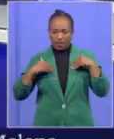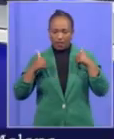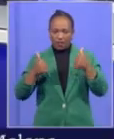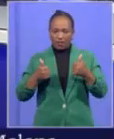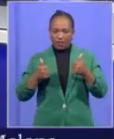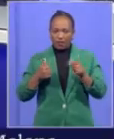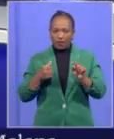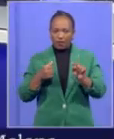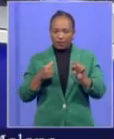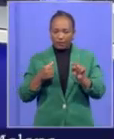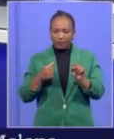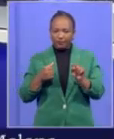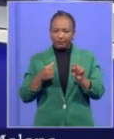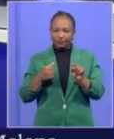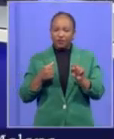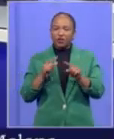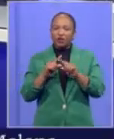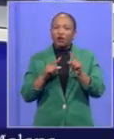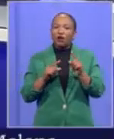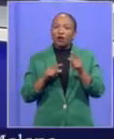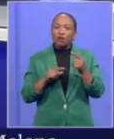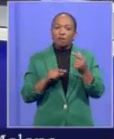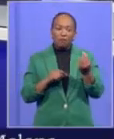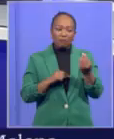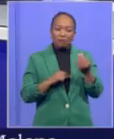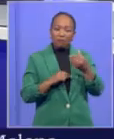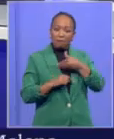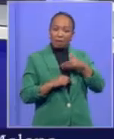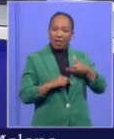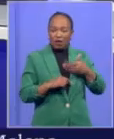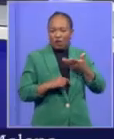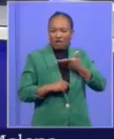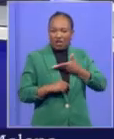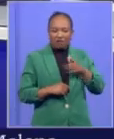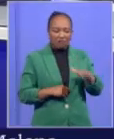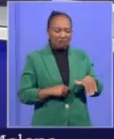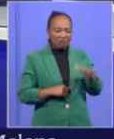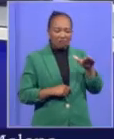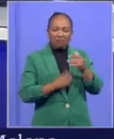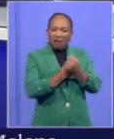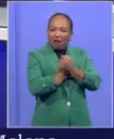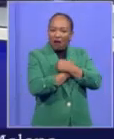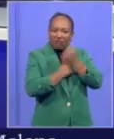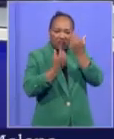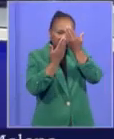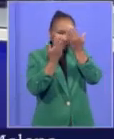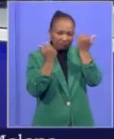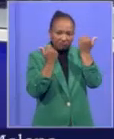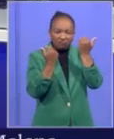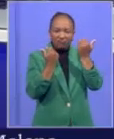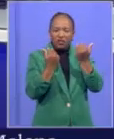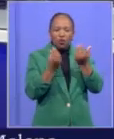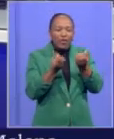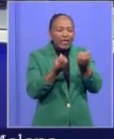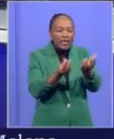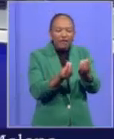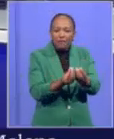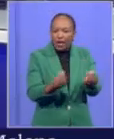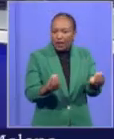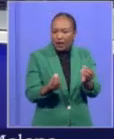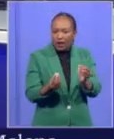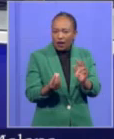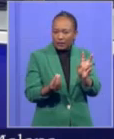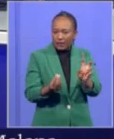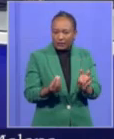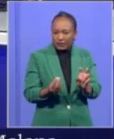gore motsadi ga a gola sentle motsadi ga itse lerato o feletsa a fa bana lerato yang a sa itse lerato